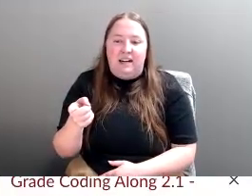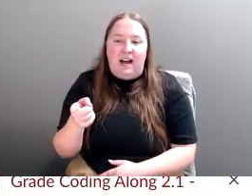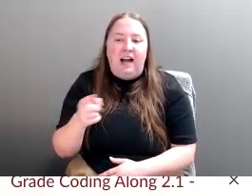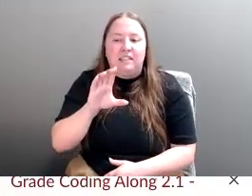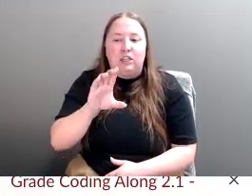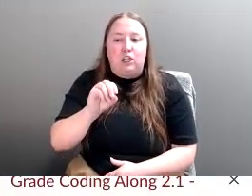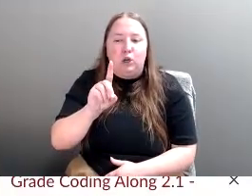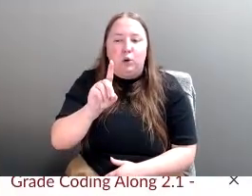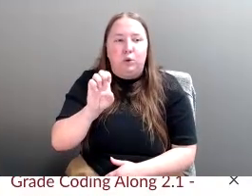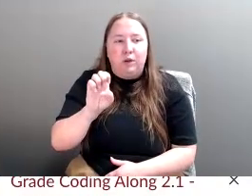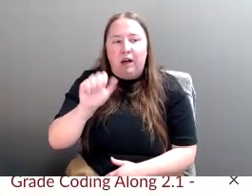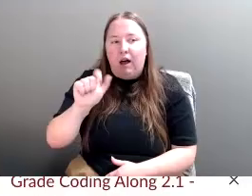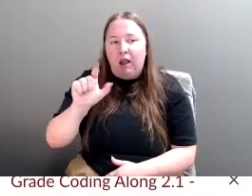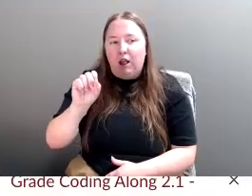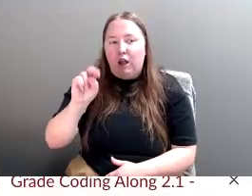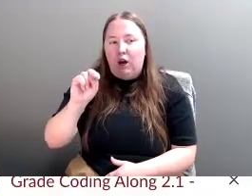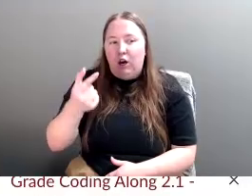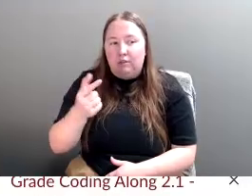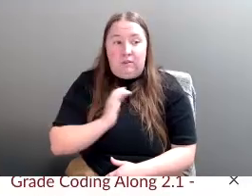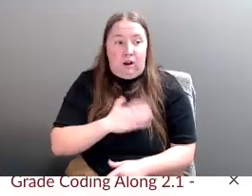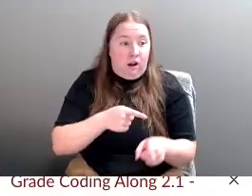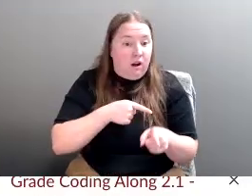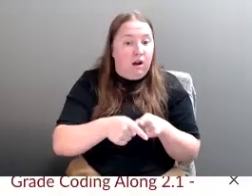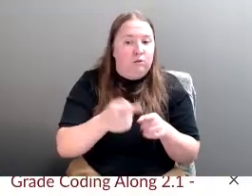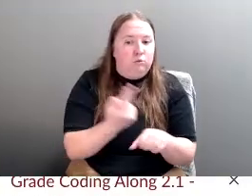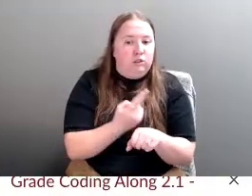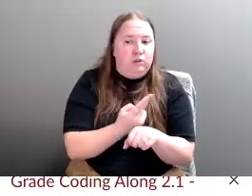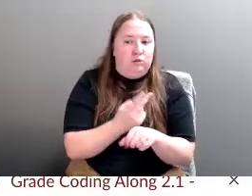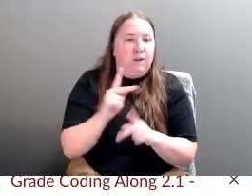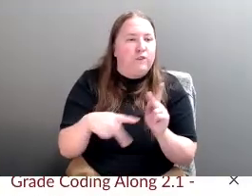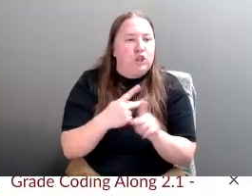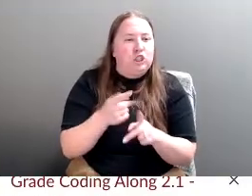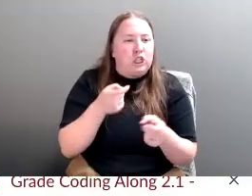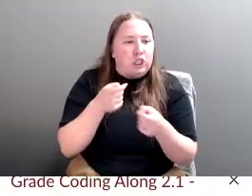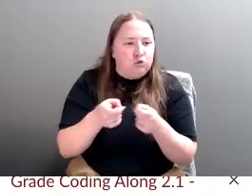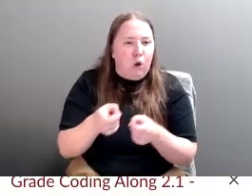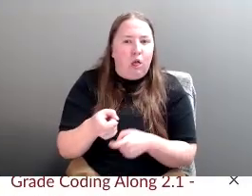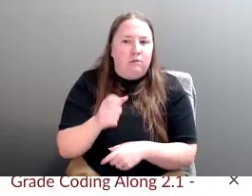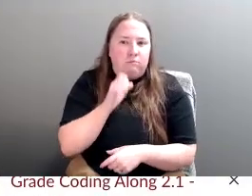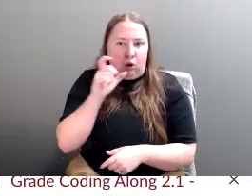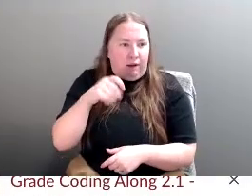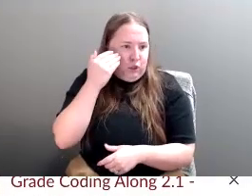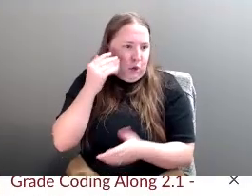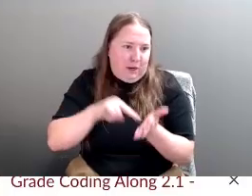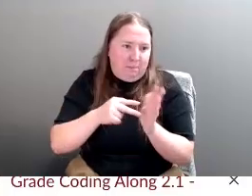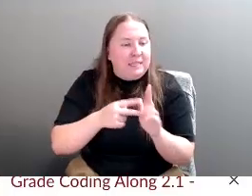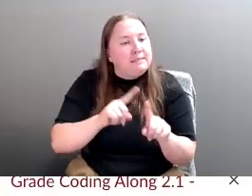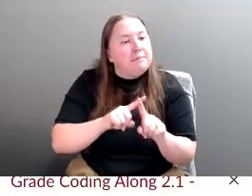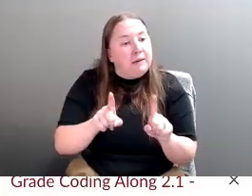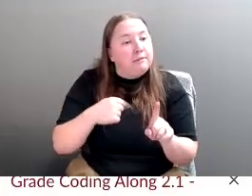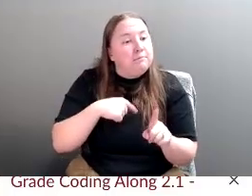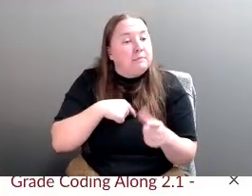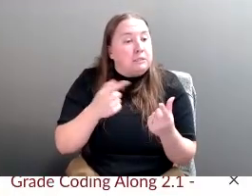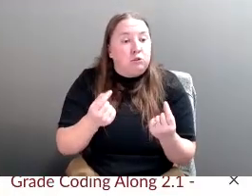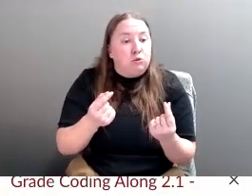called a code along. So in our discipline, because we use something called version control, you don't have to know what that is. But what we can do